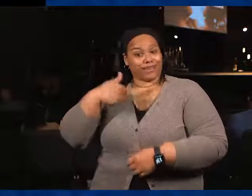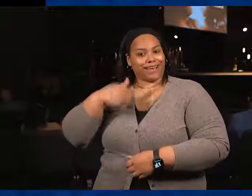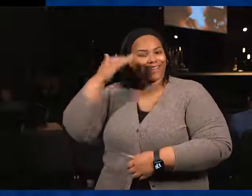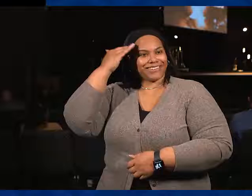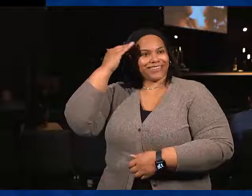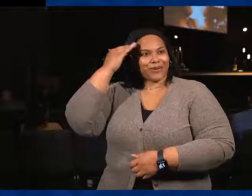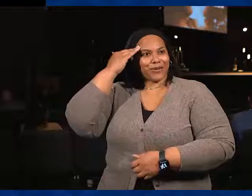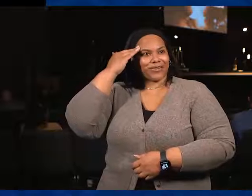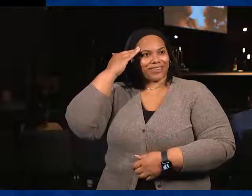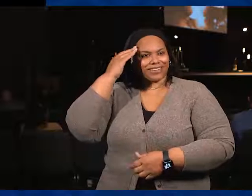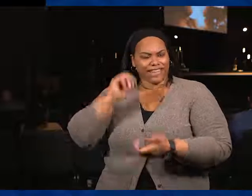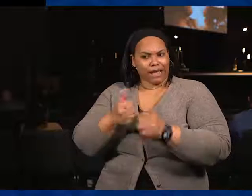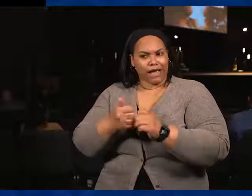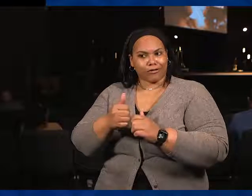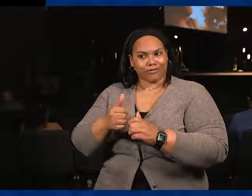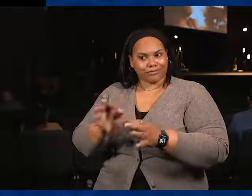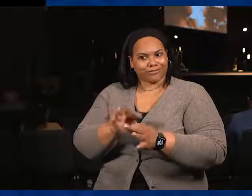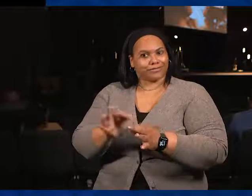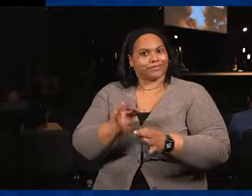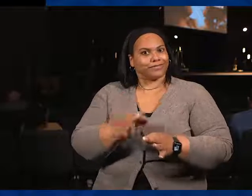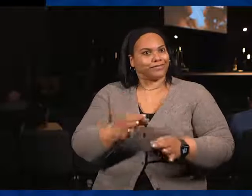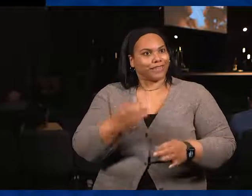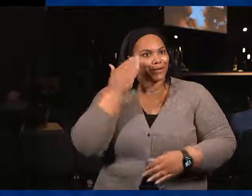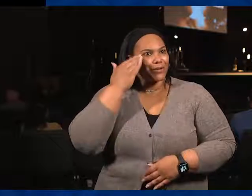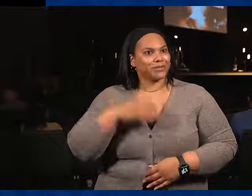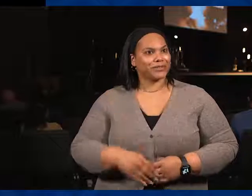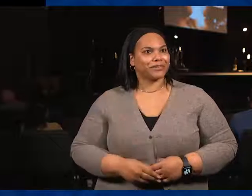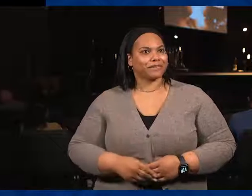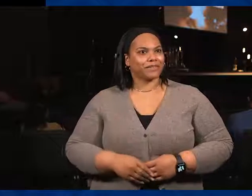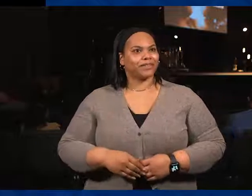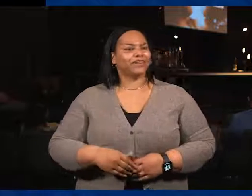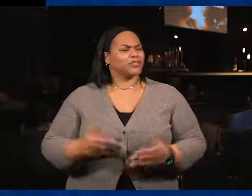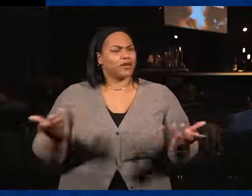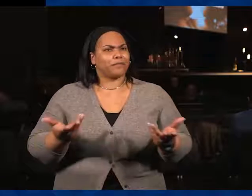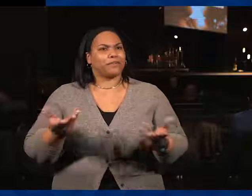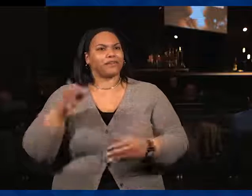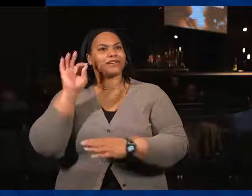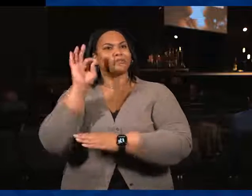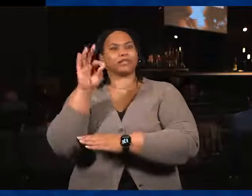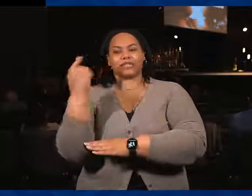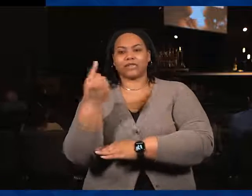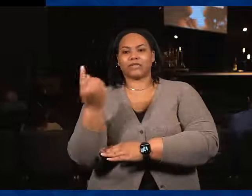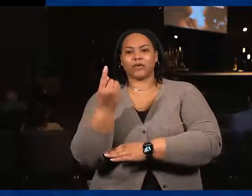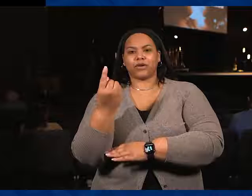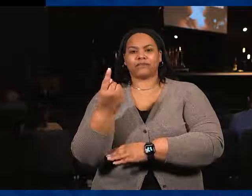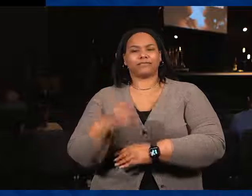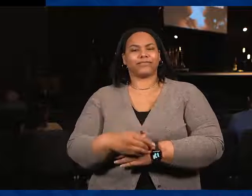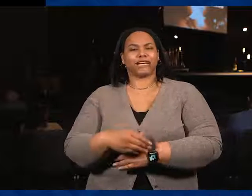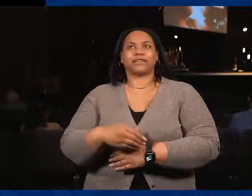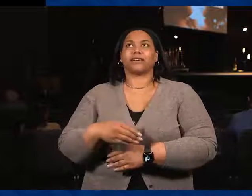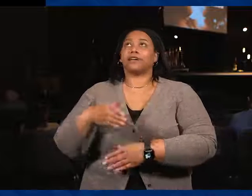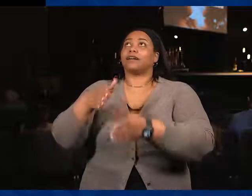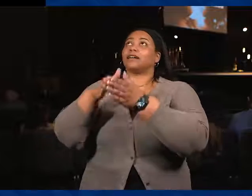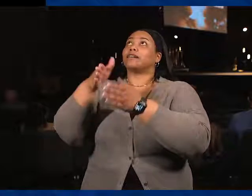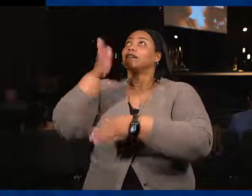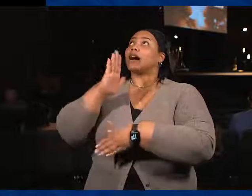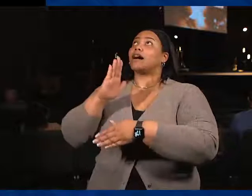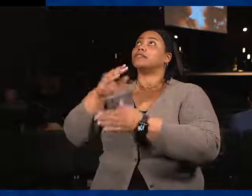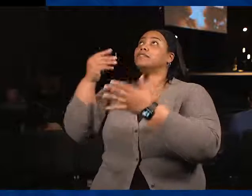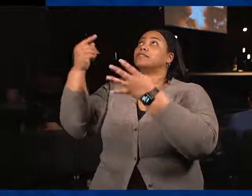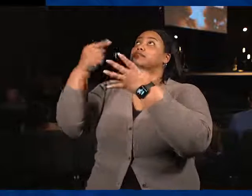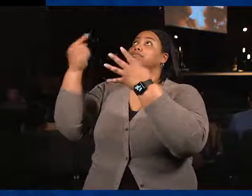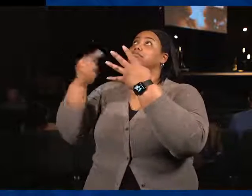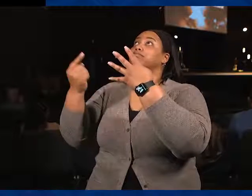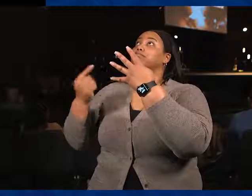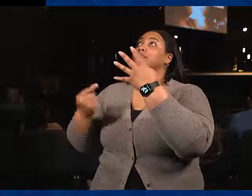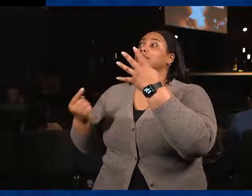to make you look good. See, I came to preach to somebody this morning that's given God a long list of everything that you want him to